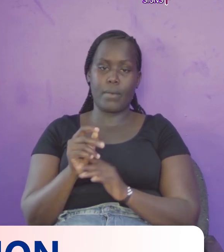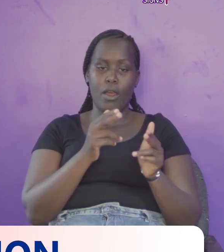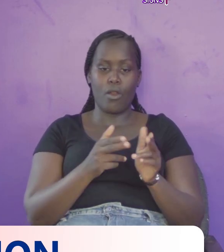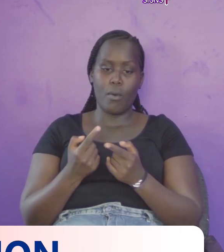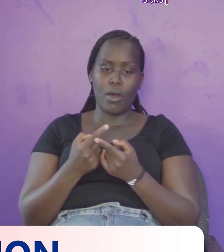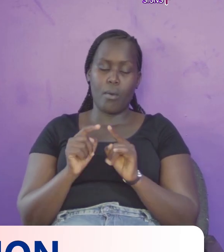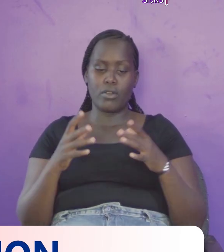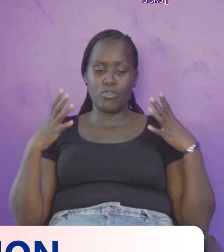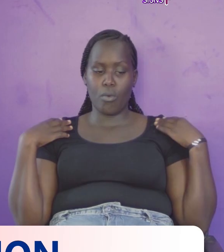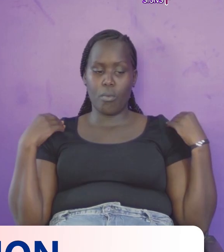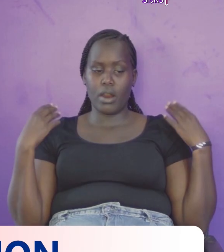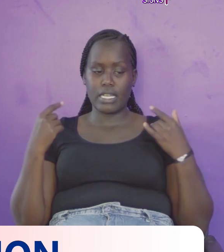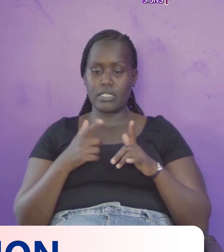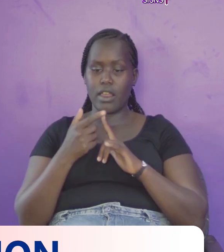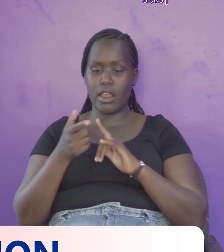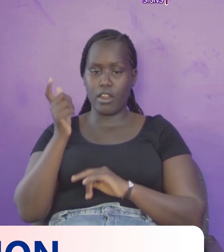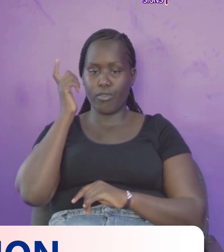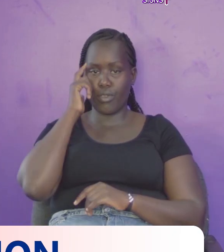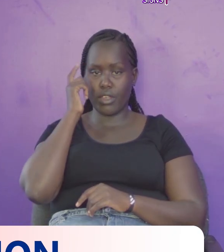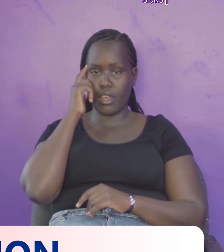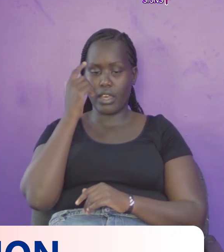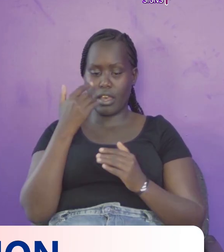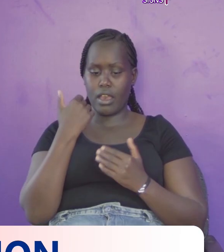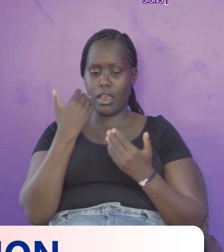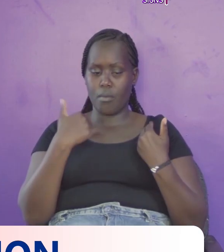you don't practice it, then you should be thinking, who am I?